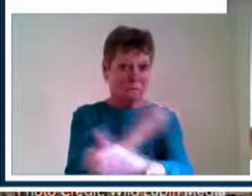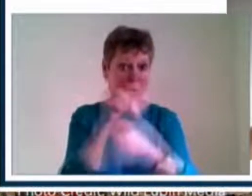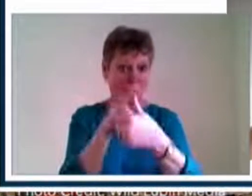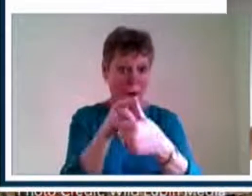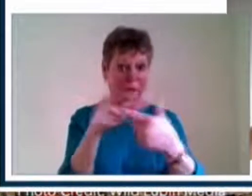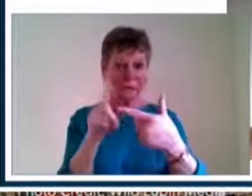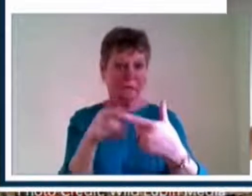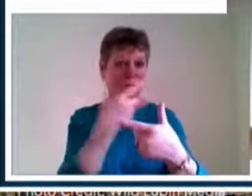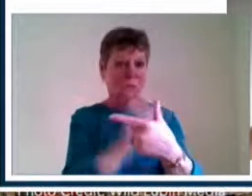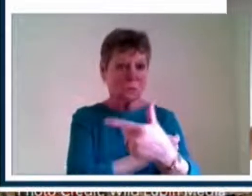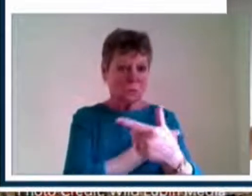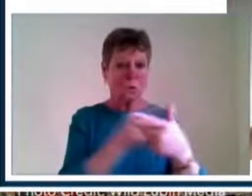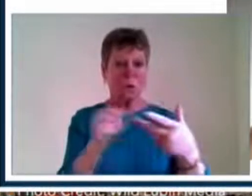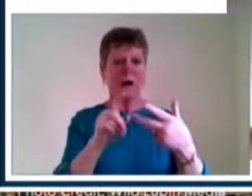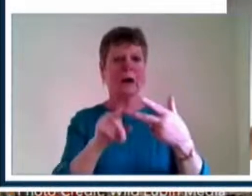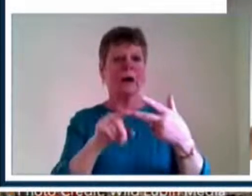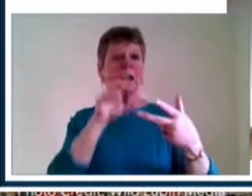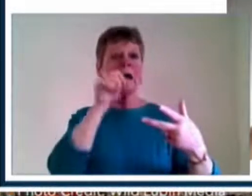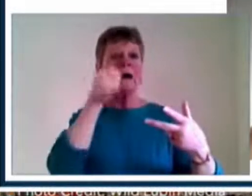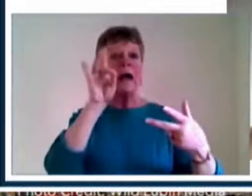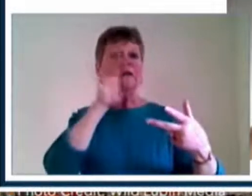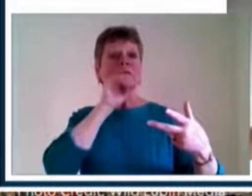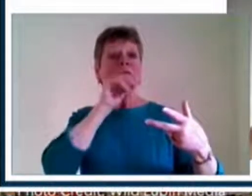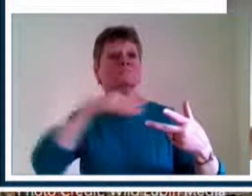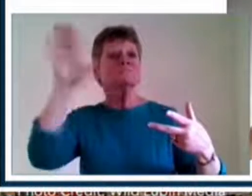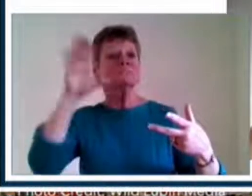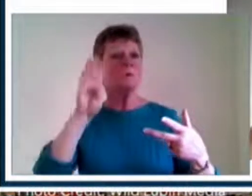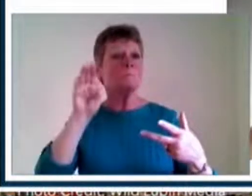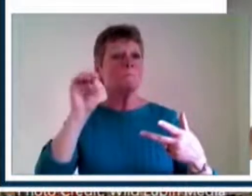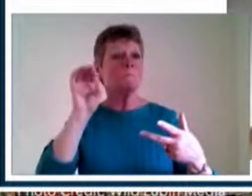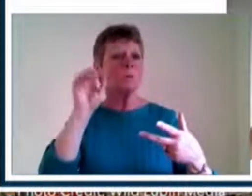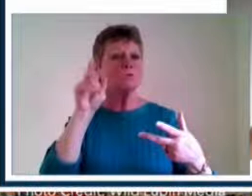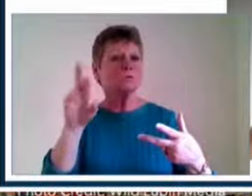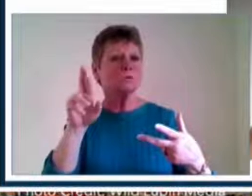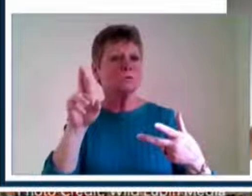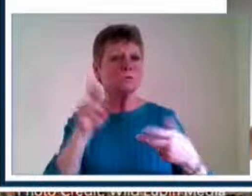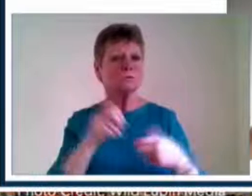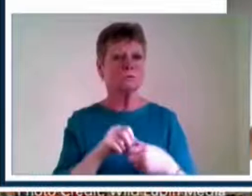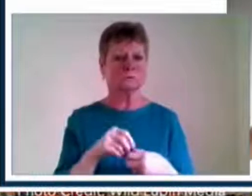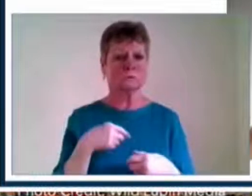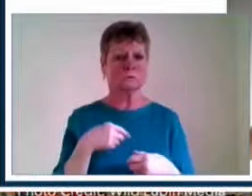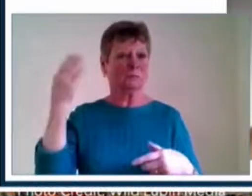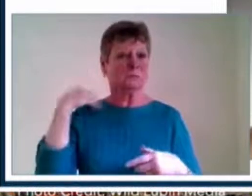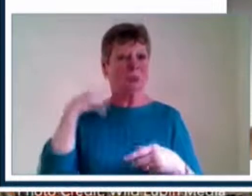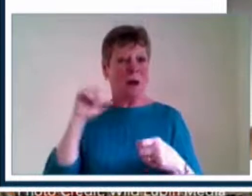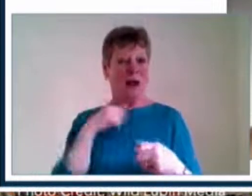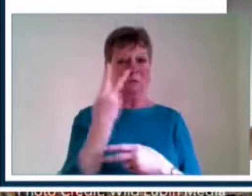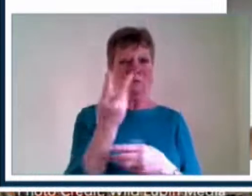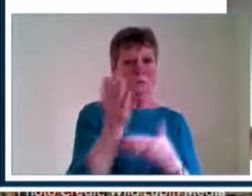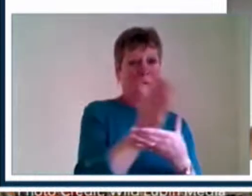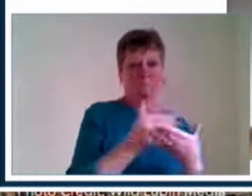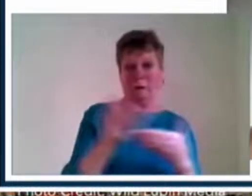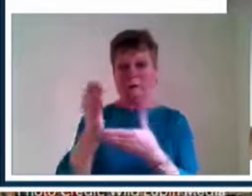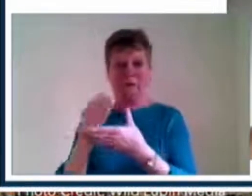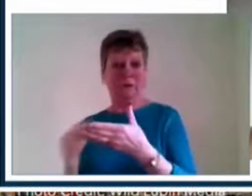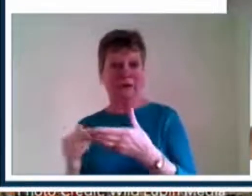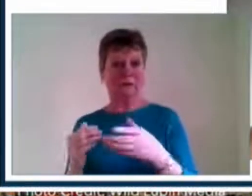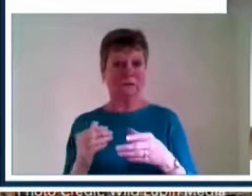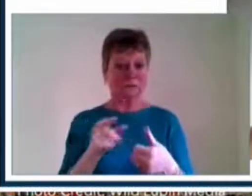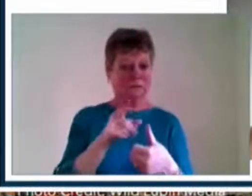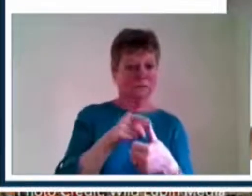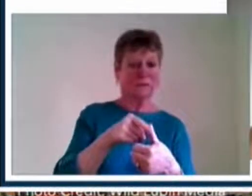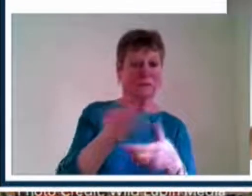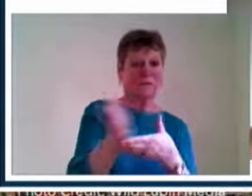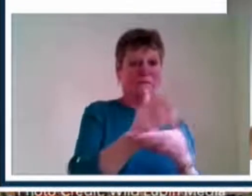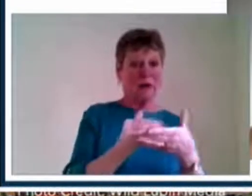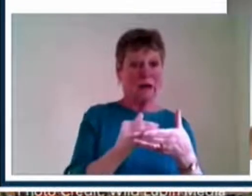over. Like the first round of our vaccine program, there are really two phases. As the Premier's talked about, the first phase